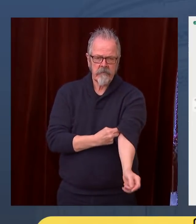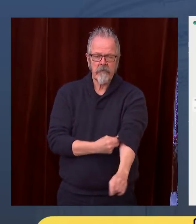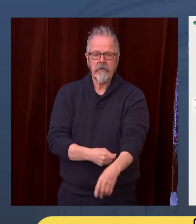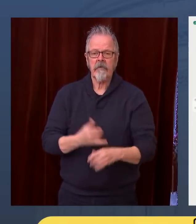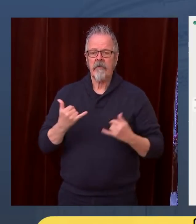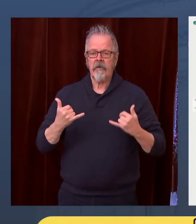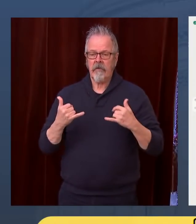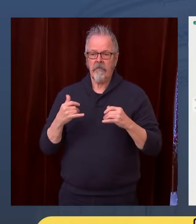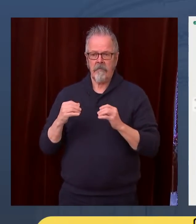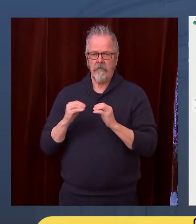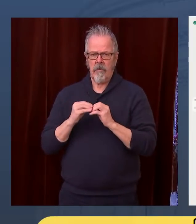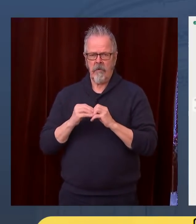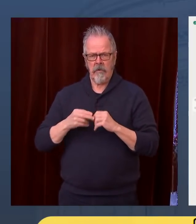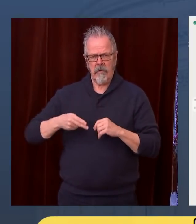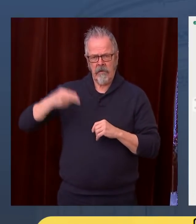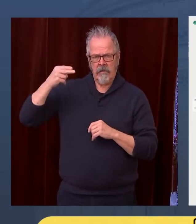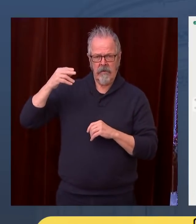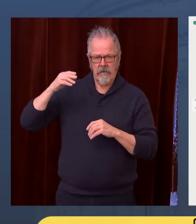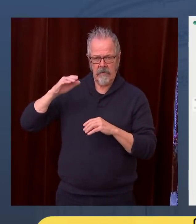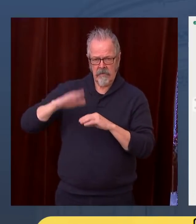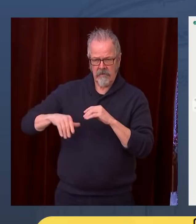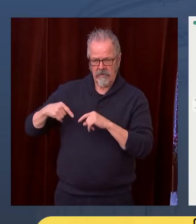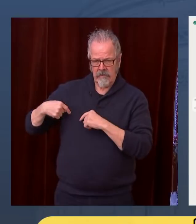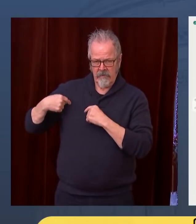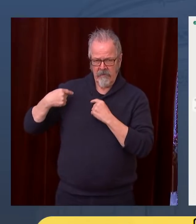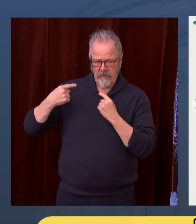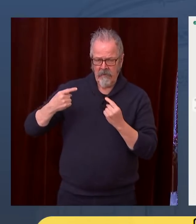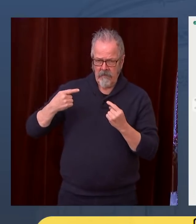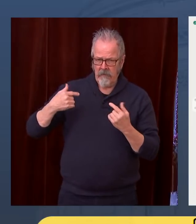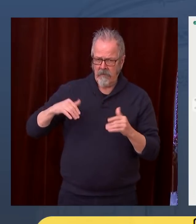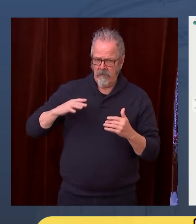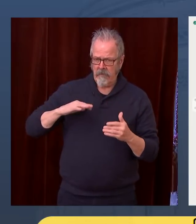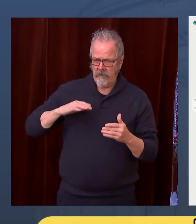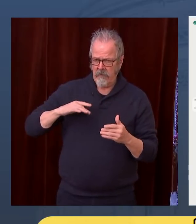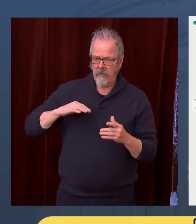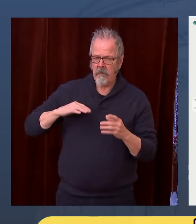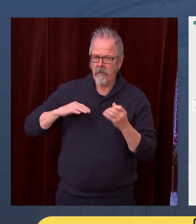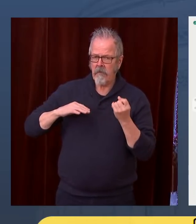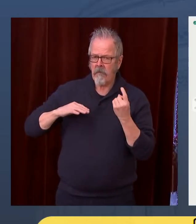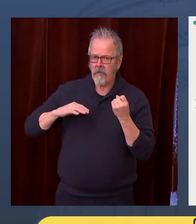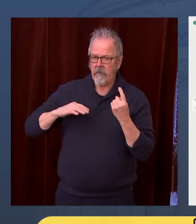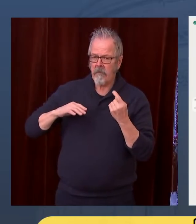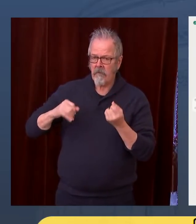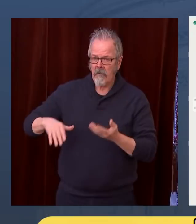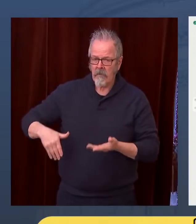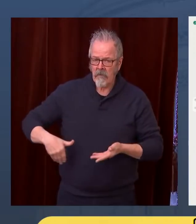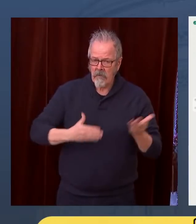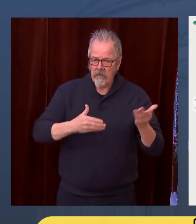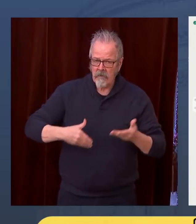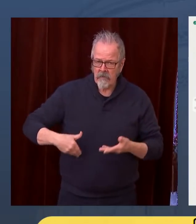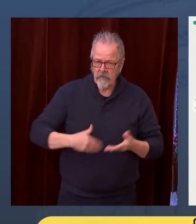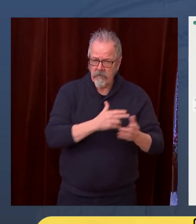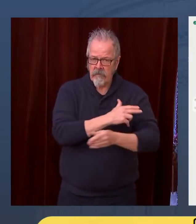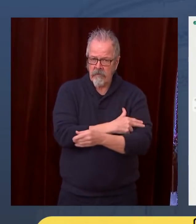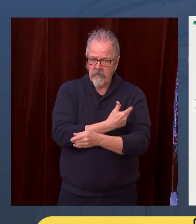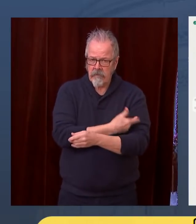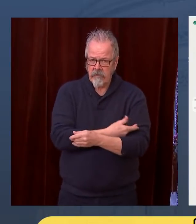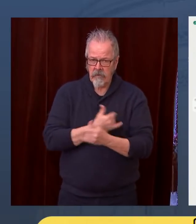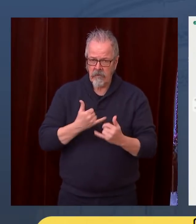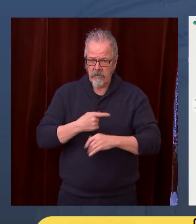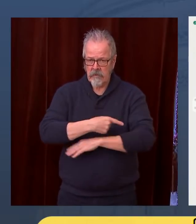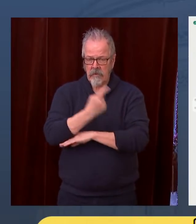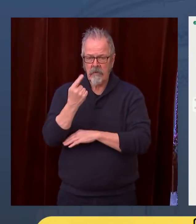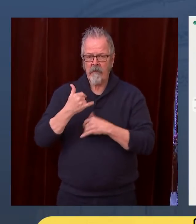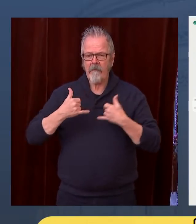last couple of weeks. So the number of people entering our hospitals today is still